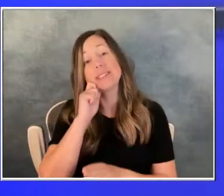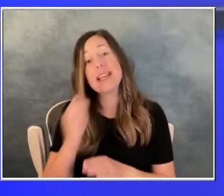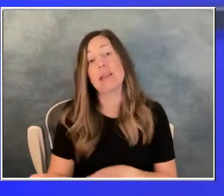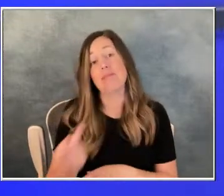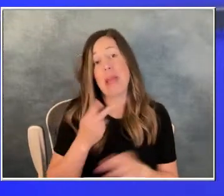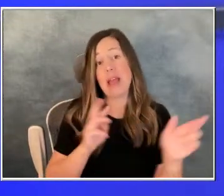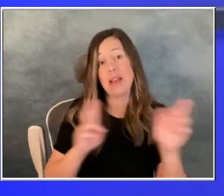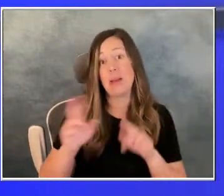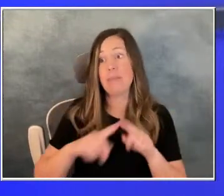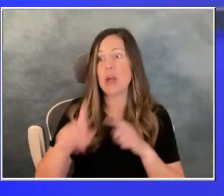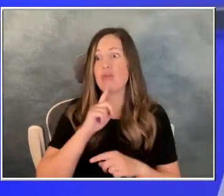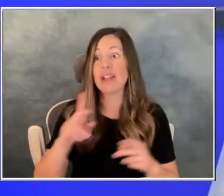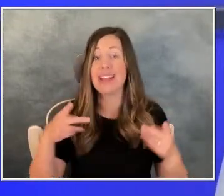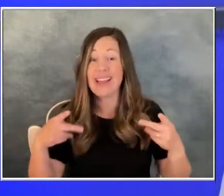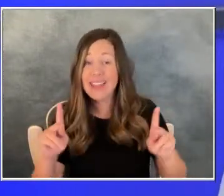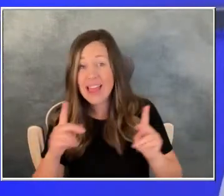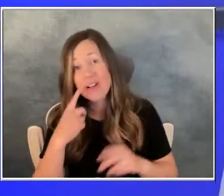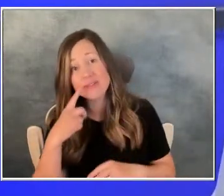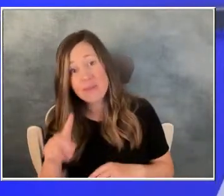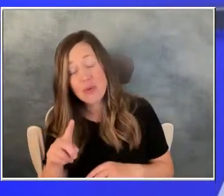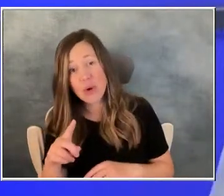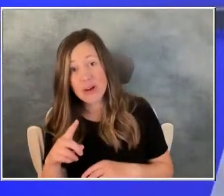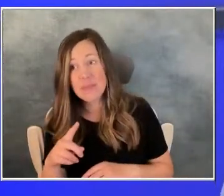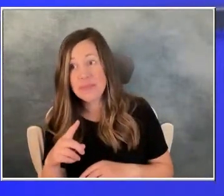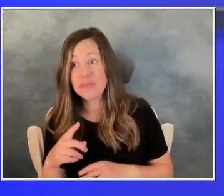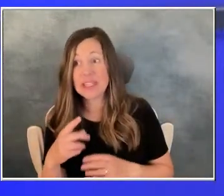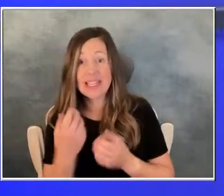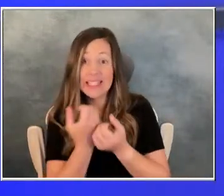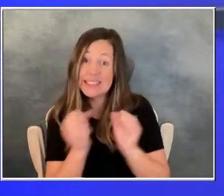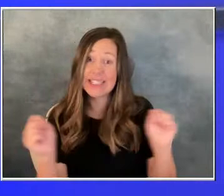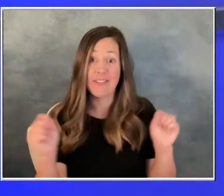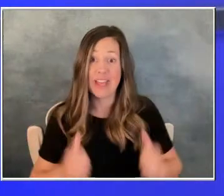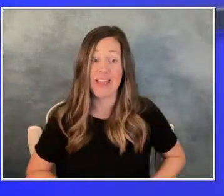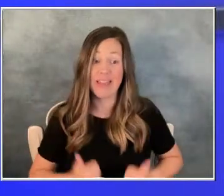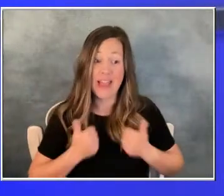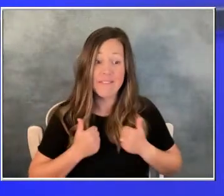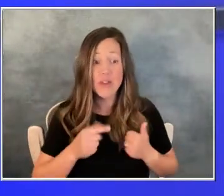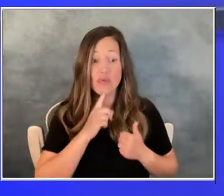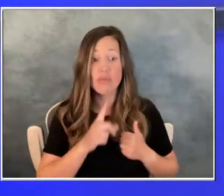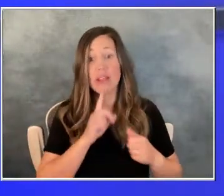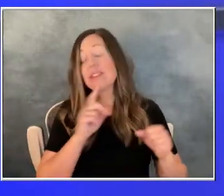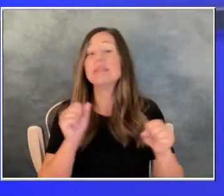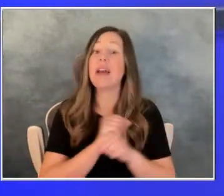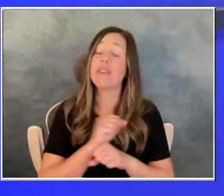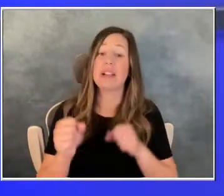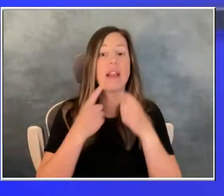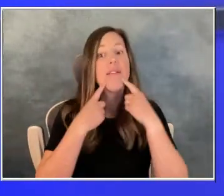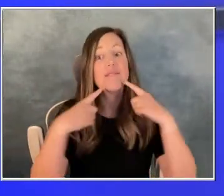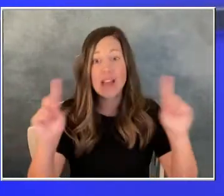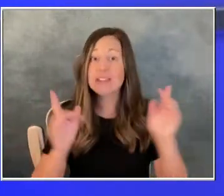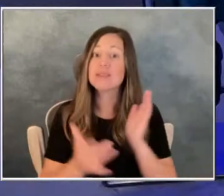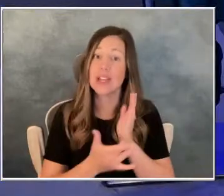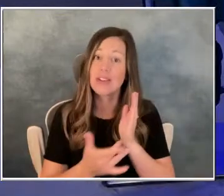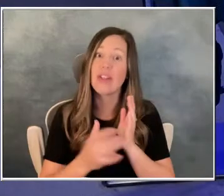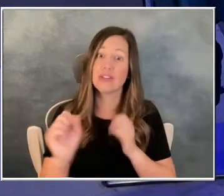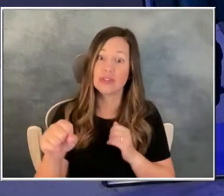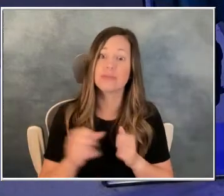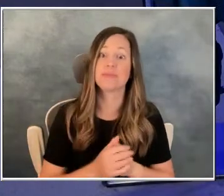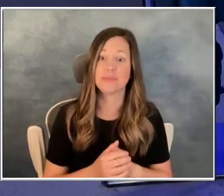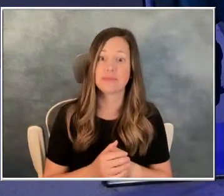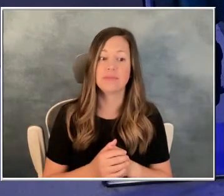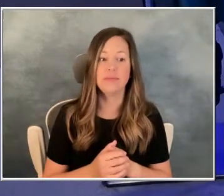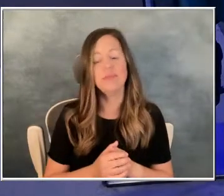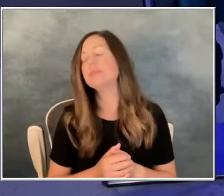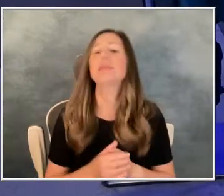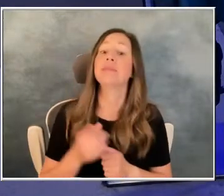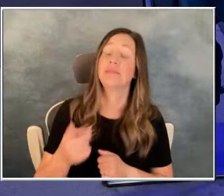definitely allows for saving lives. And it is definitely a very effective technology. Dr. Beaver, would you say that this is